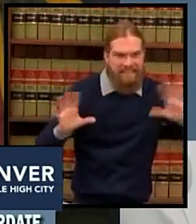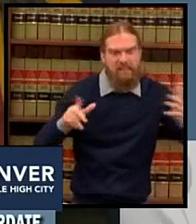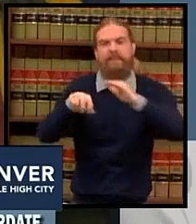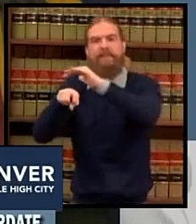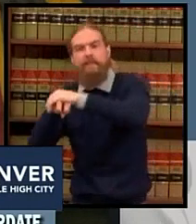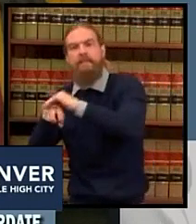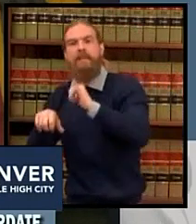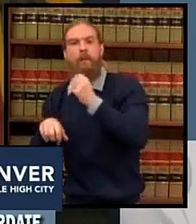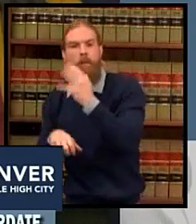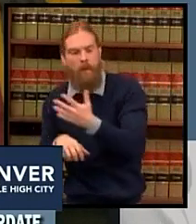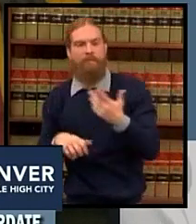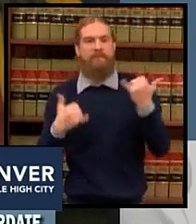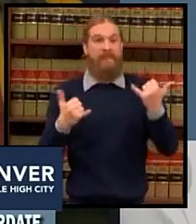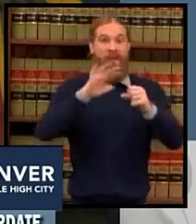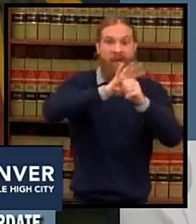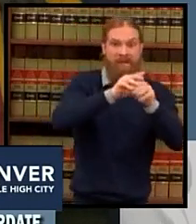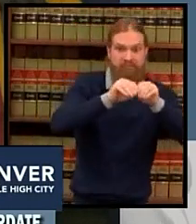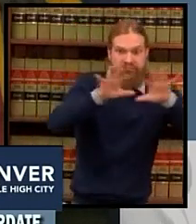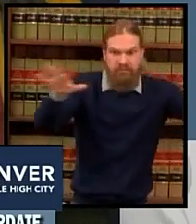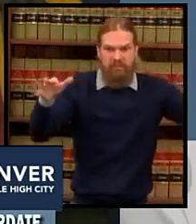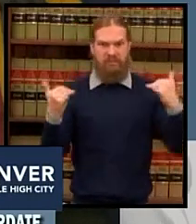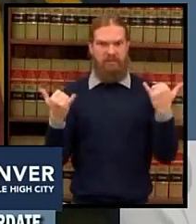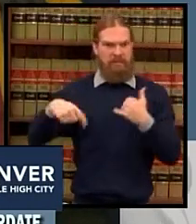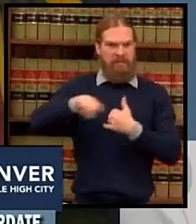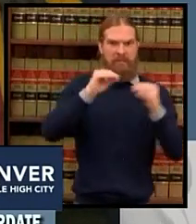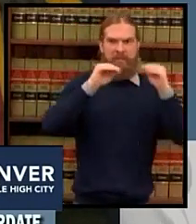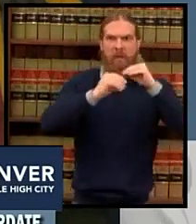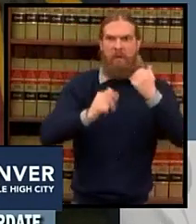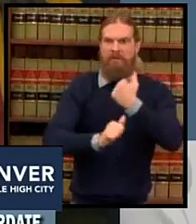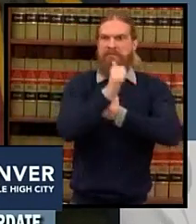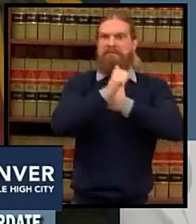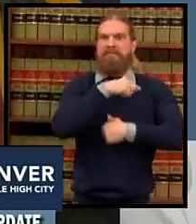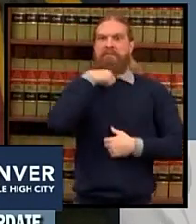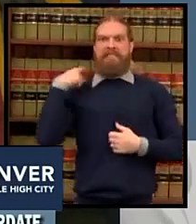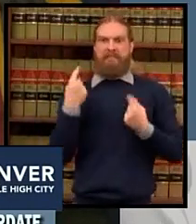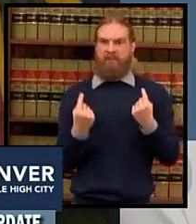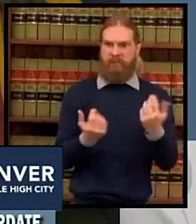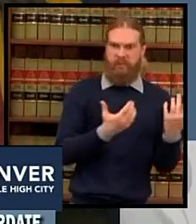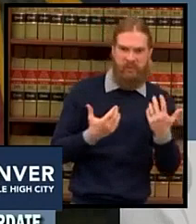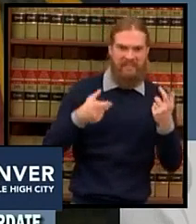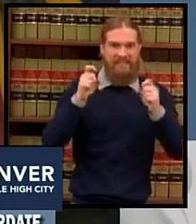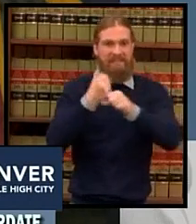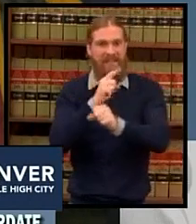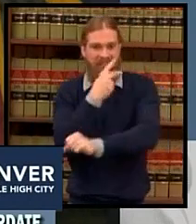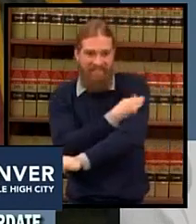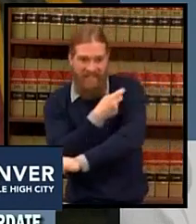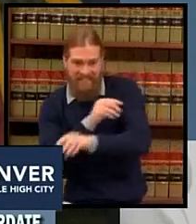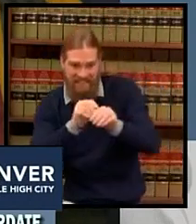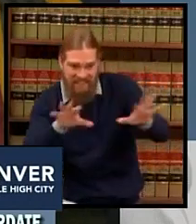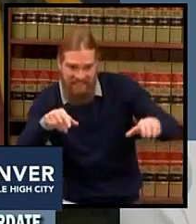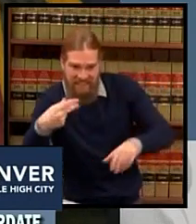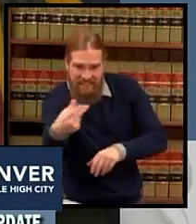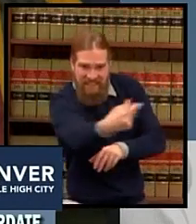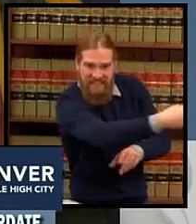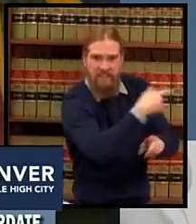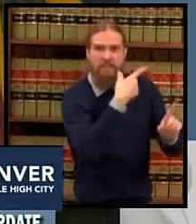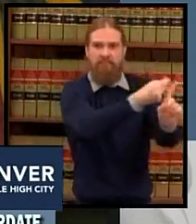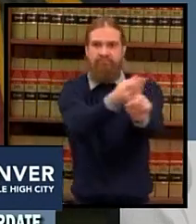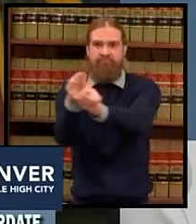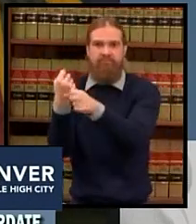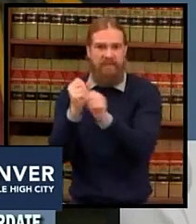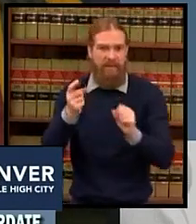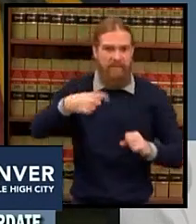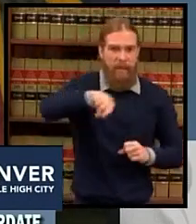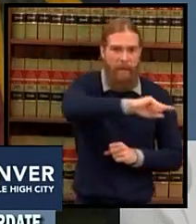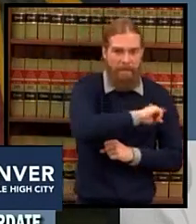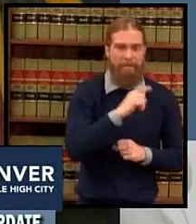virus. We believe that we should be able to vaccinate them, as well as the workers who work with them on a very